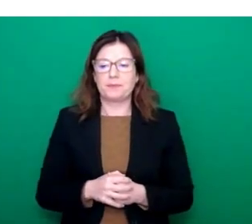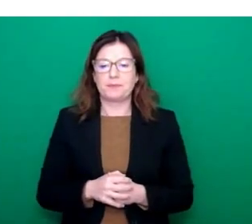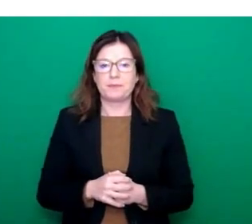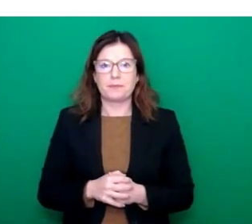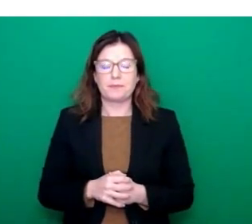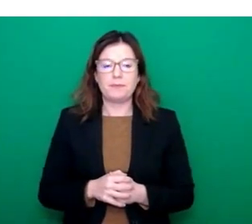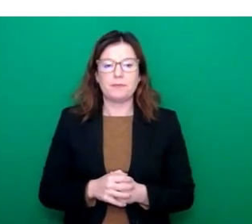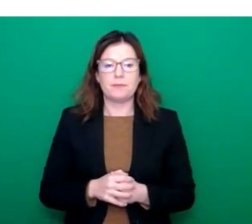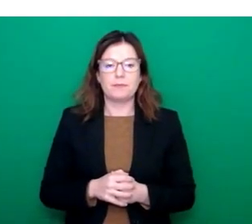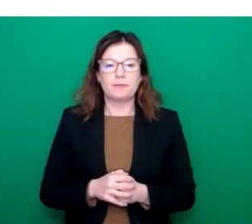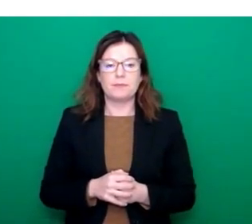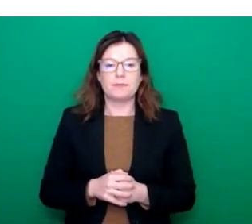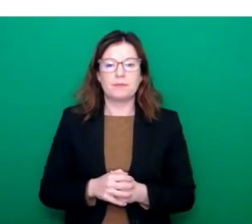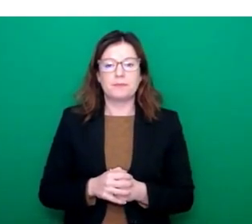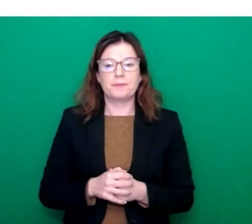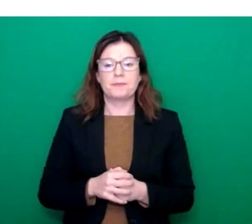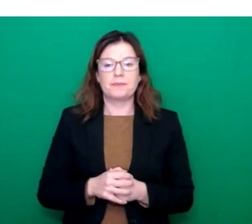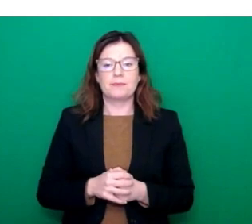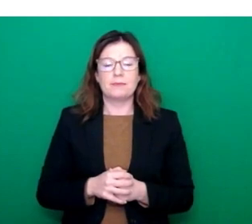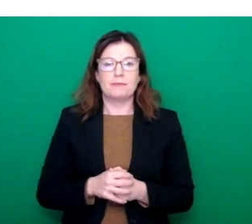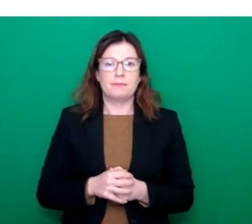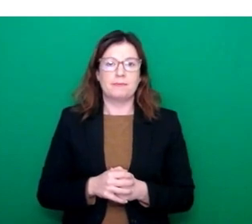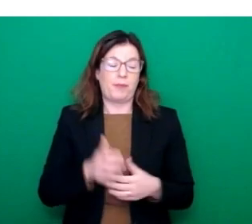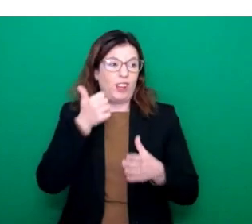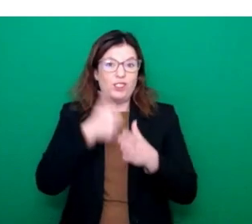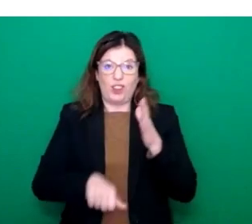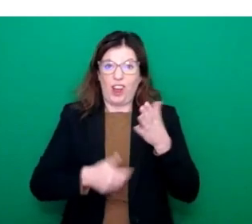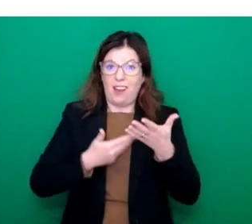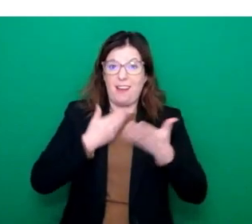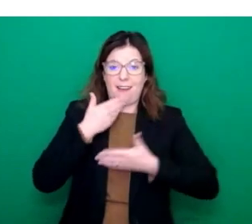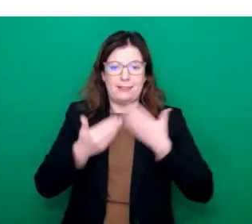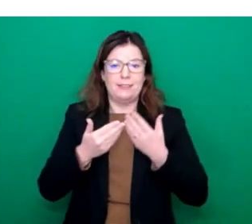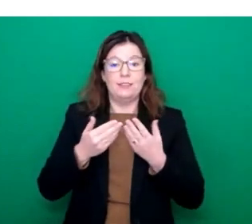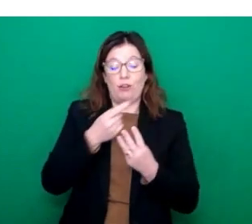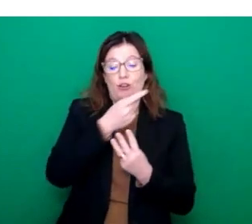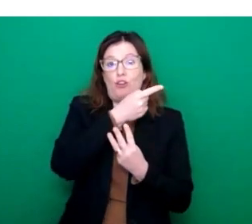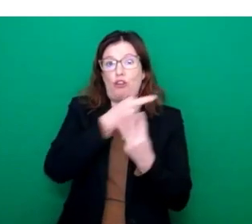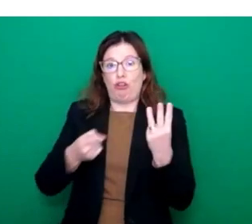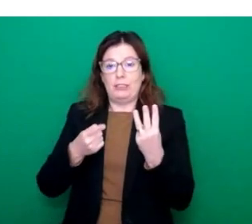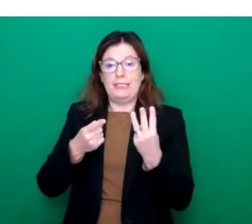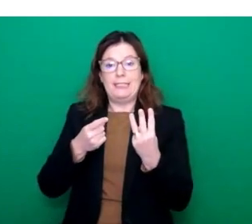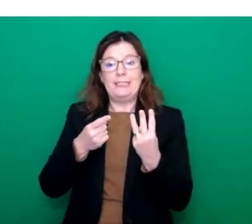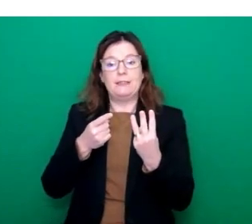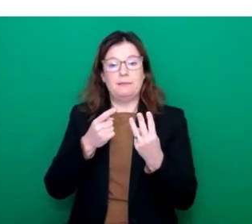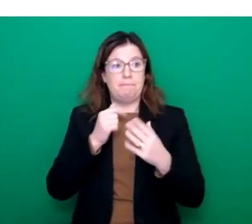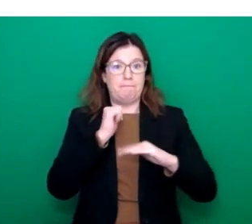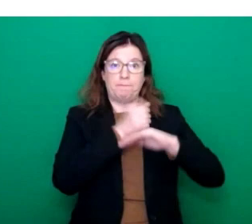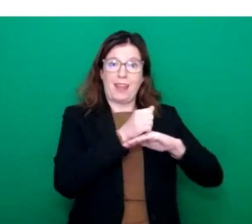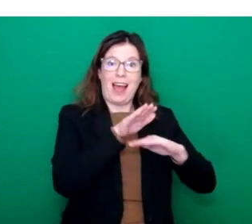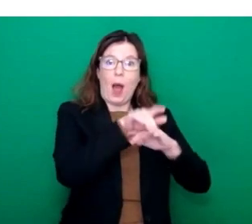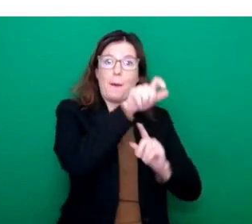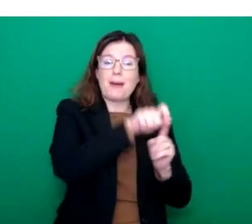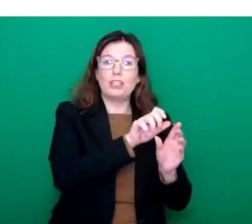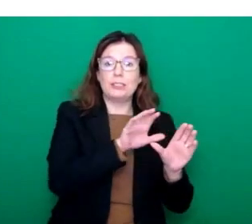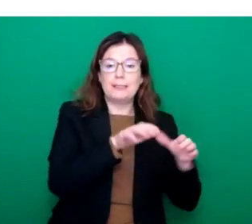talk briefly about 3 innovations within the outpatient team, so kind of service